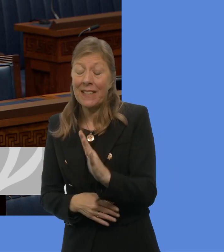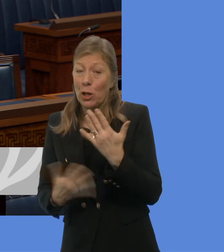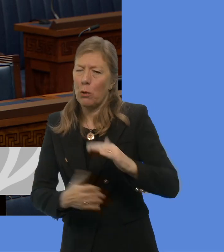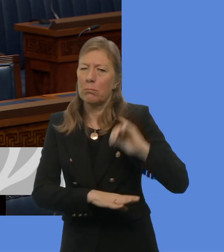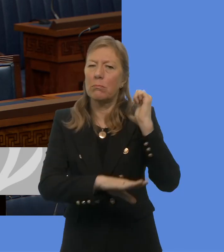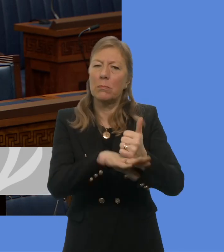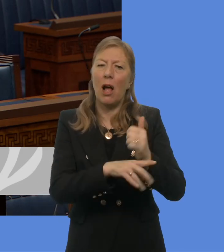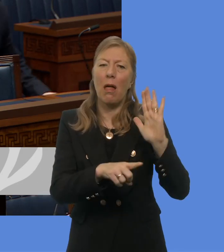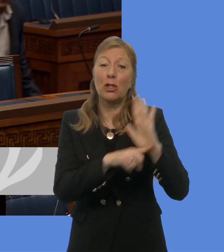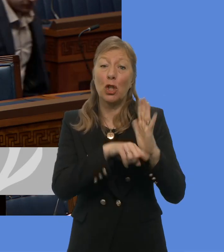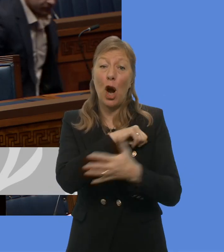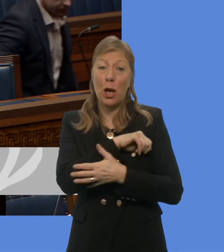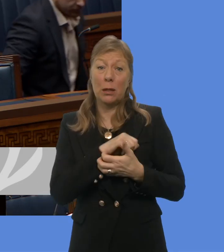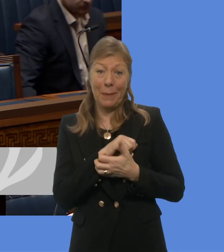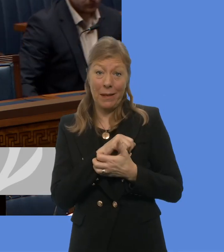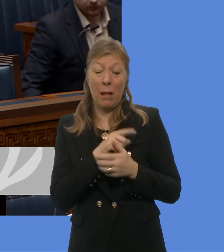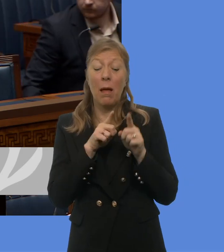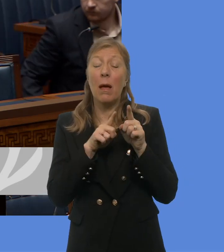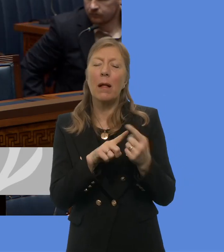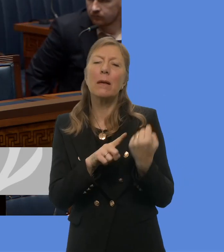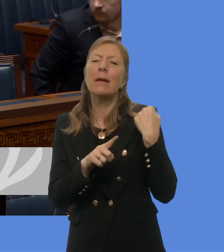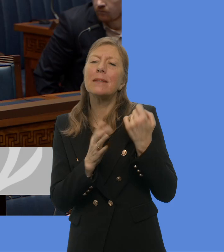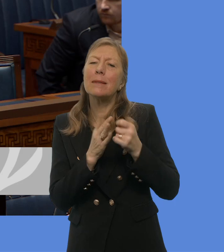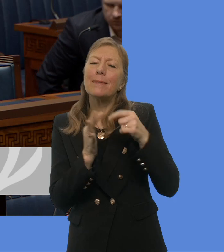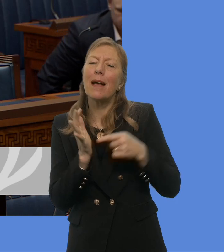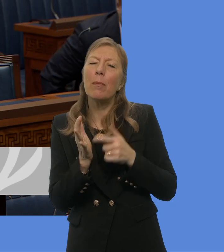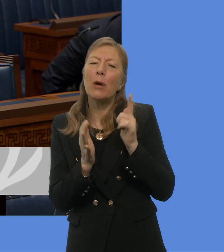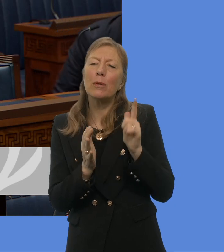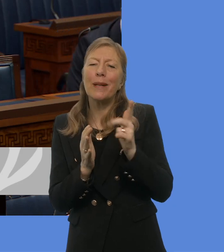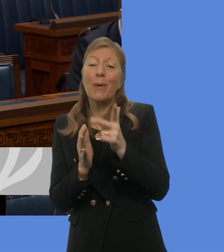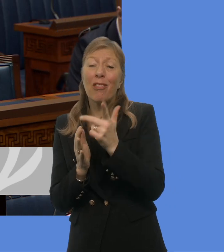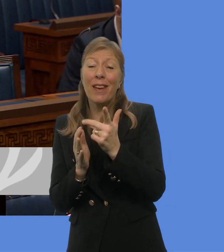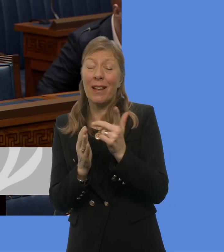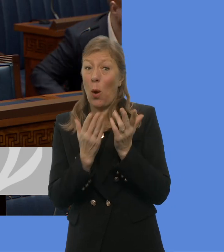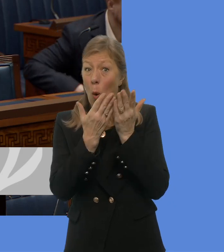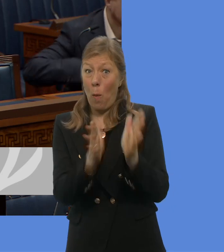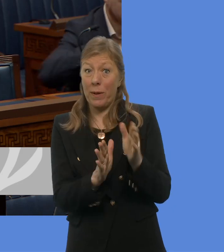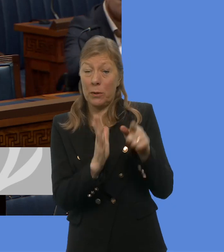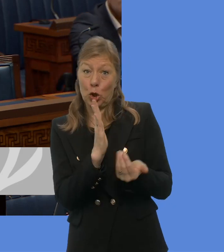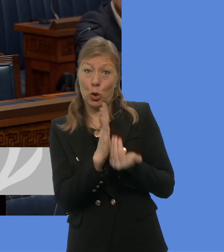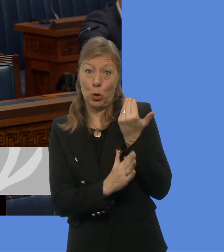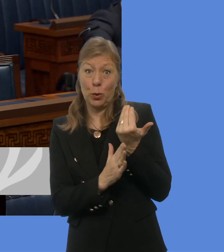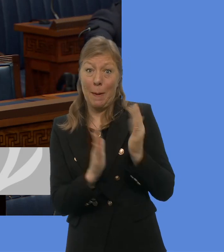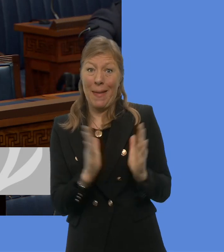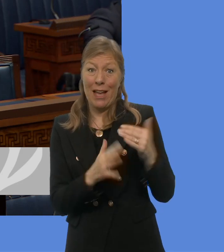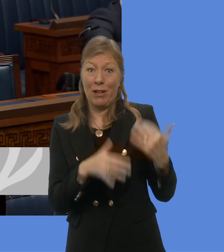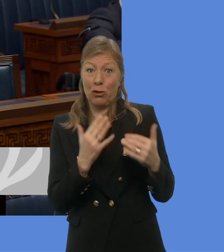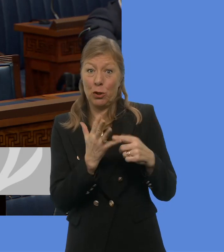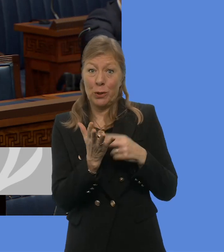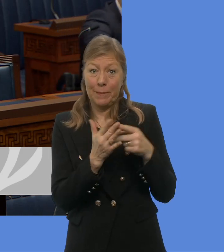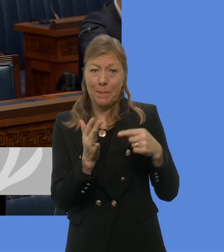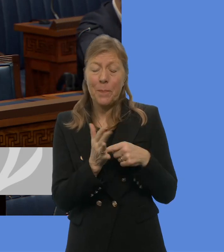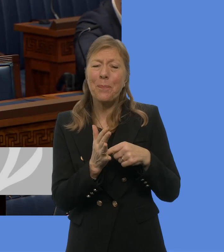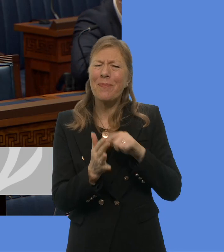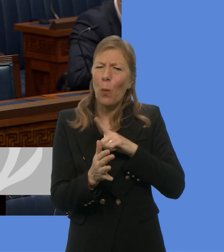as early as September 2023, and that was following extensive consultation. And as detailed in the consultation report,